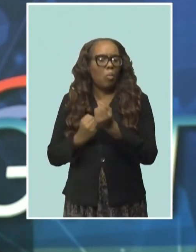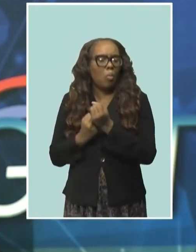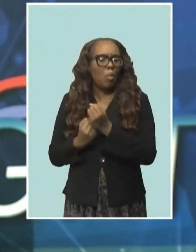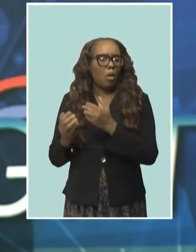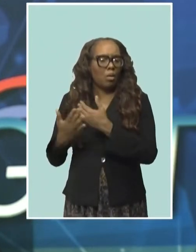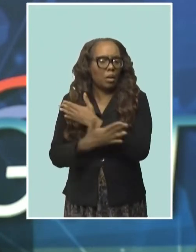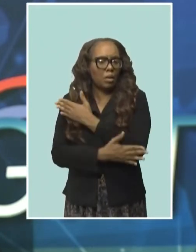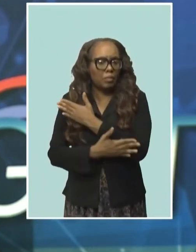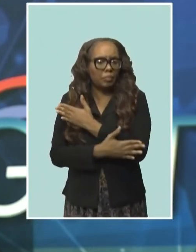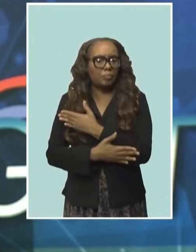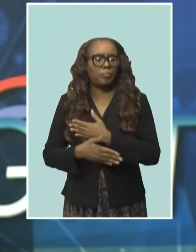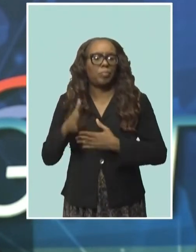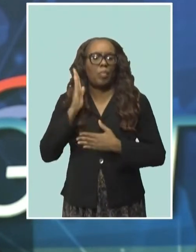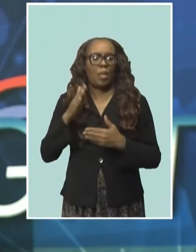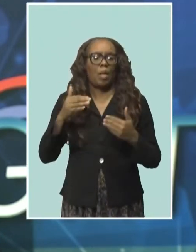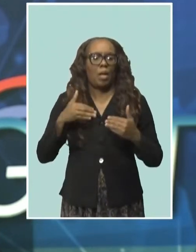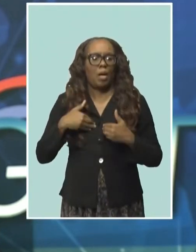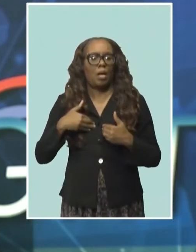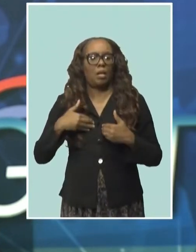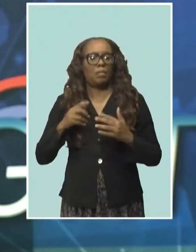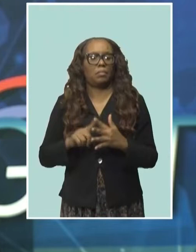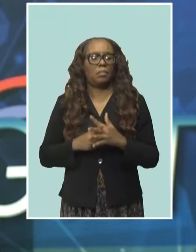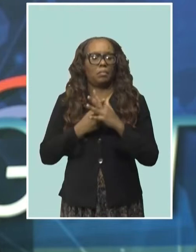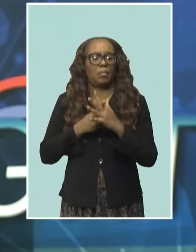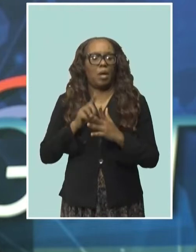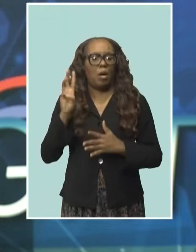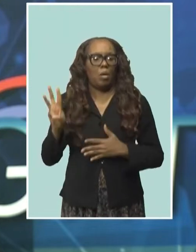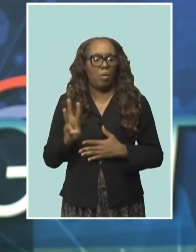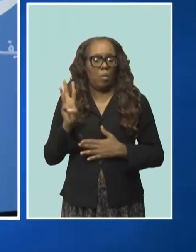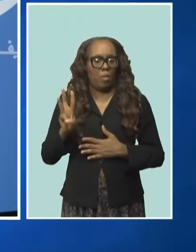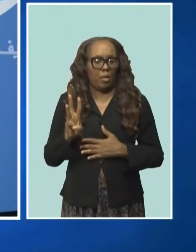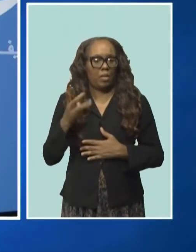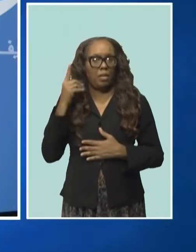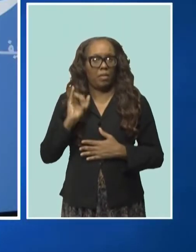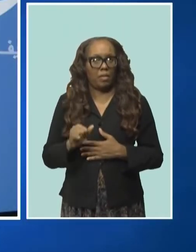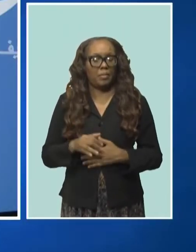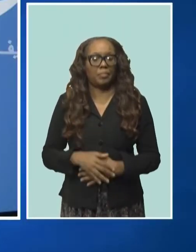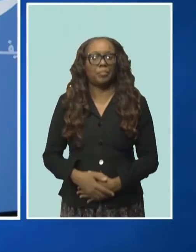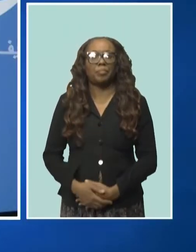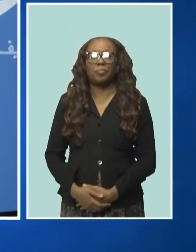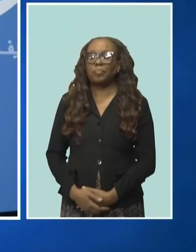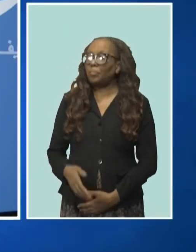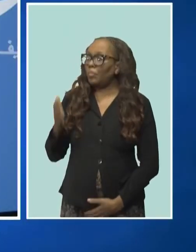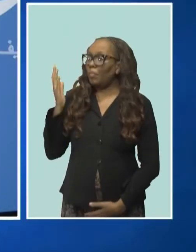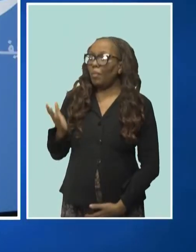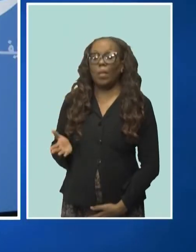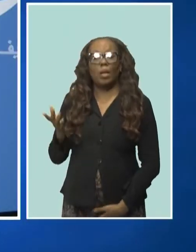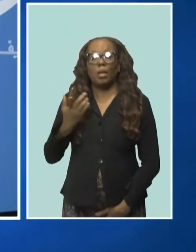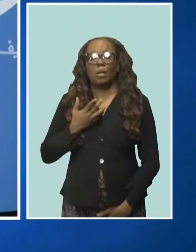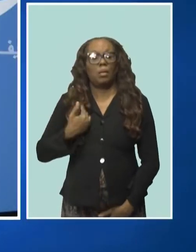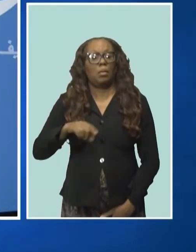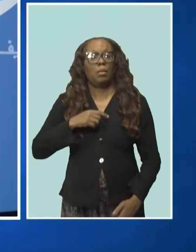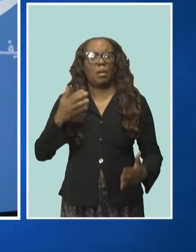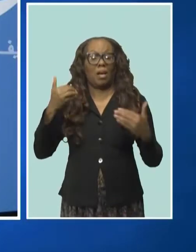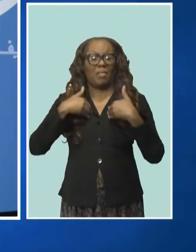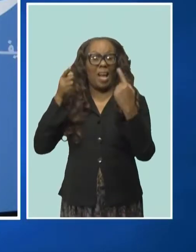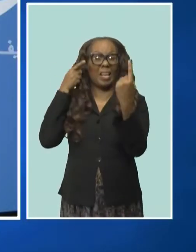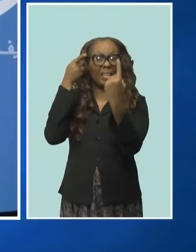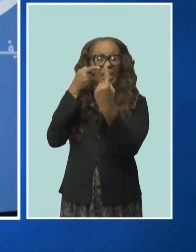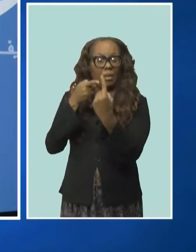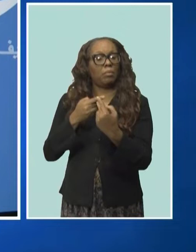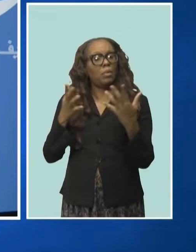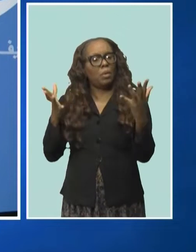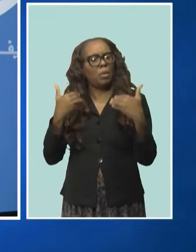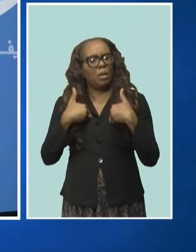for that event with local and international press. This forum then aims precisely at finding